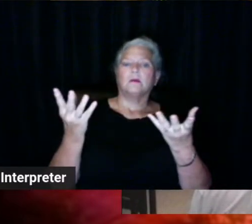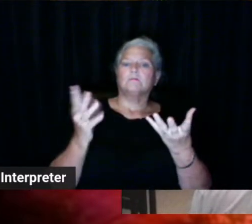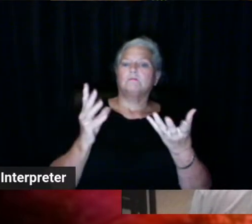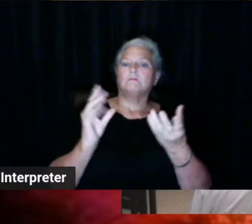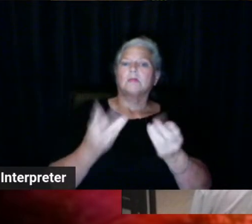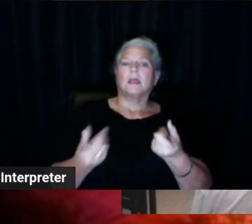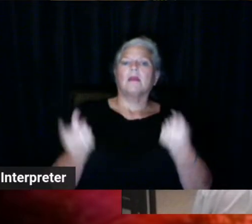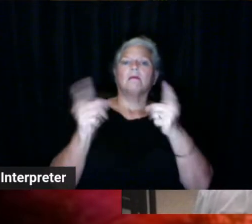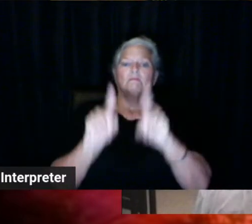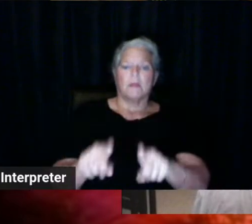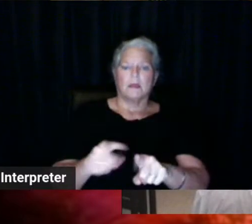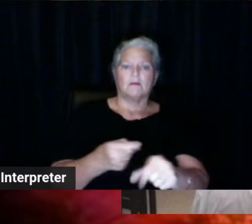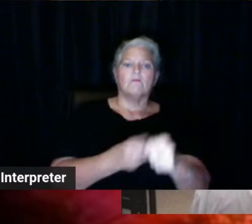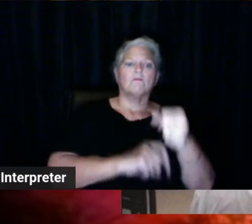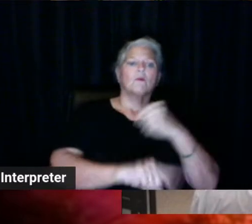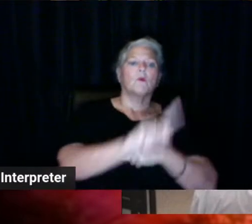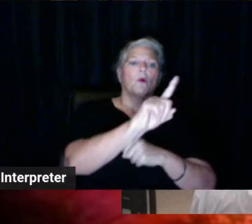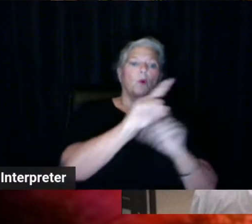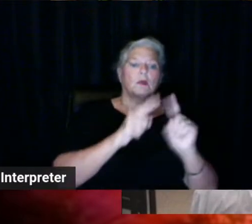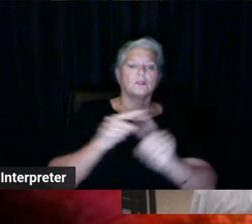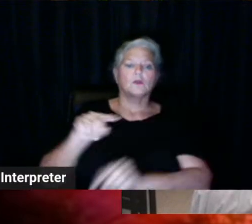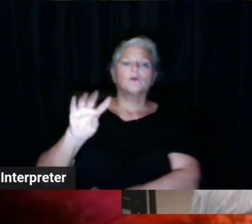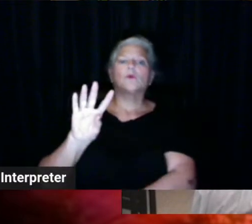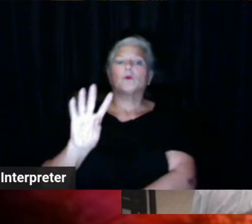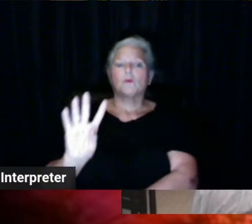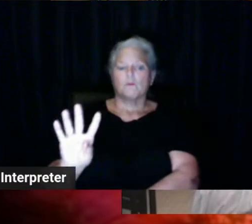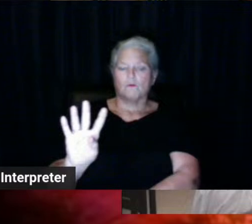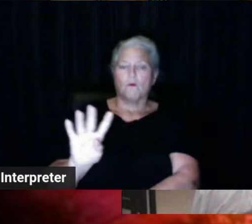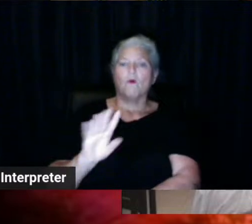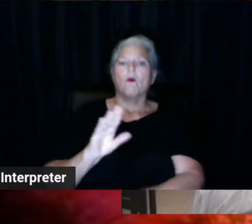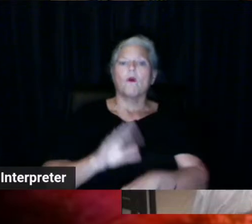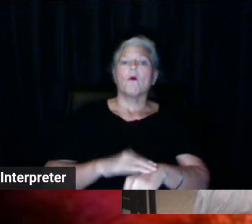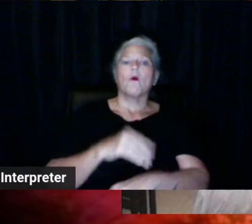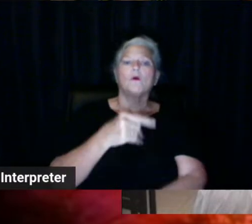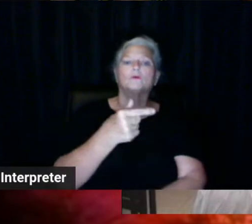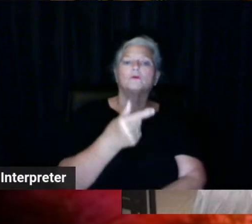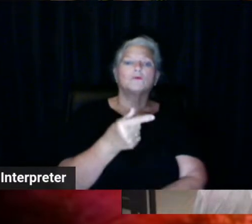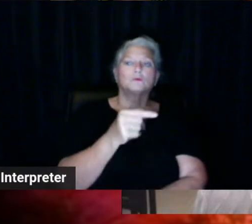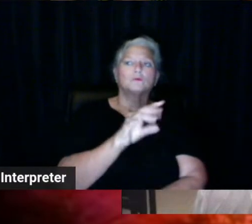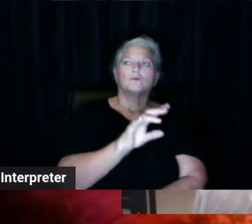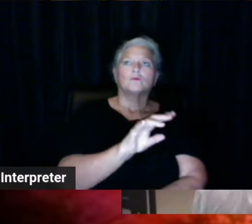4 p.m. And Steve's here to discuss these next two items.